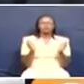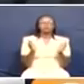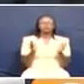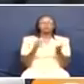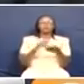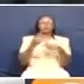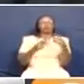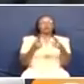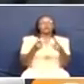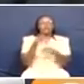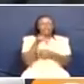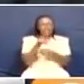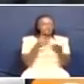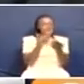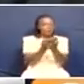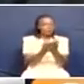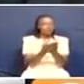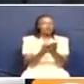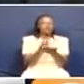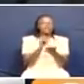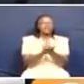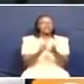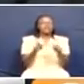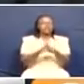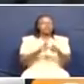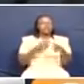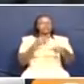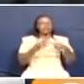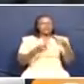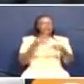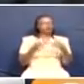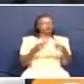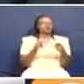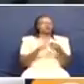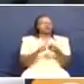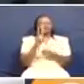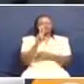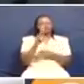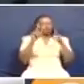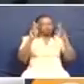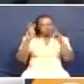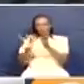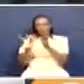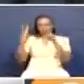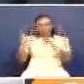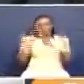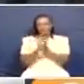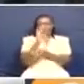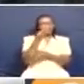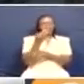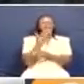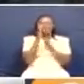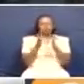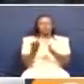This is an application which is a reaction to the two motions that the third respondent